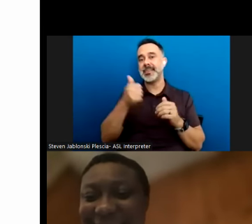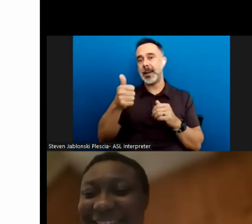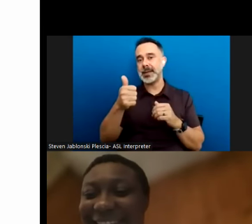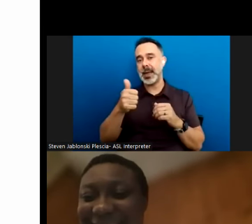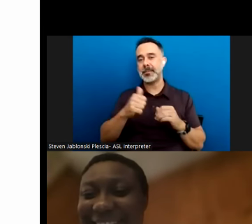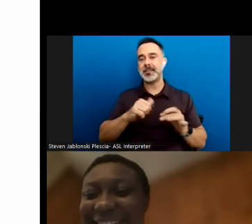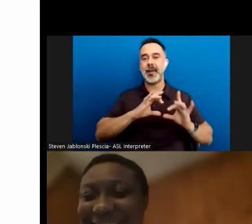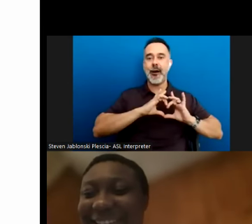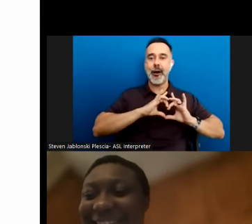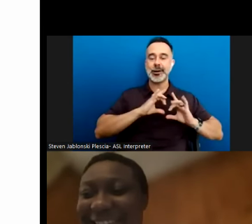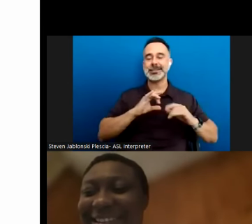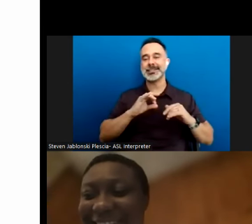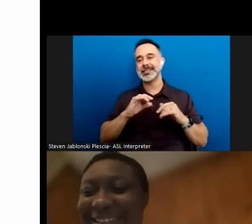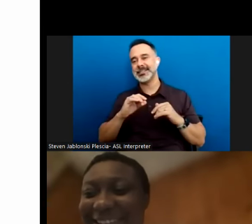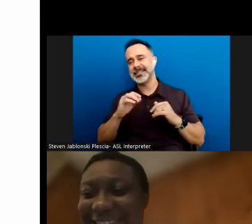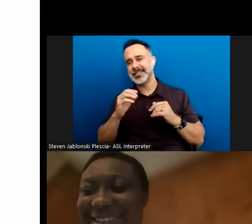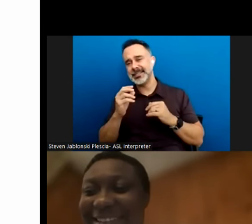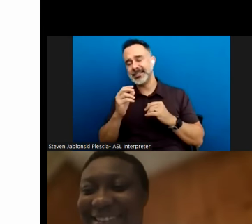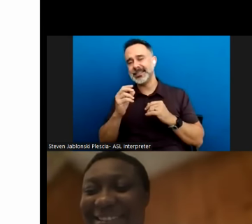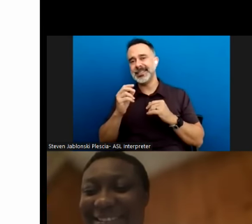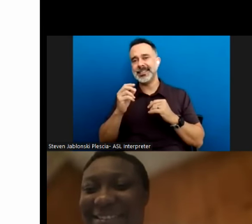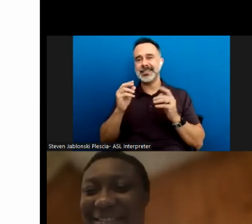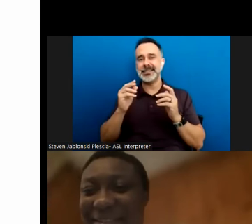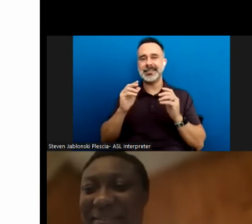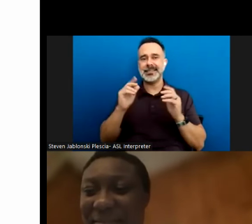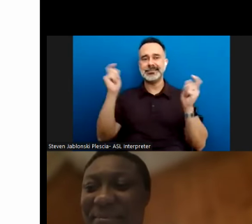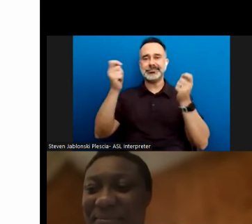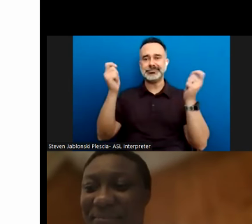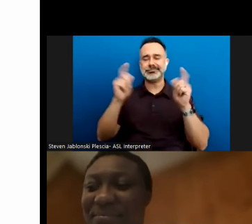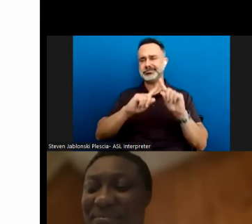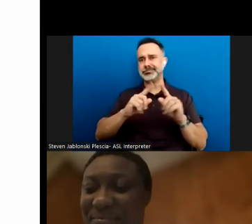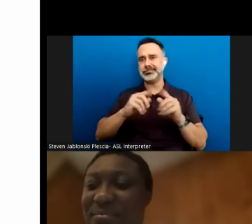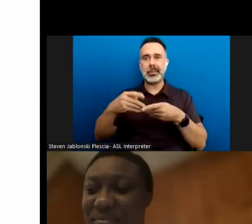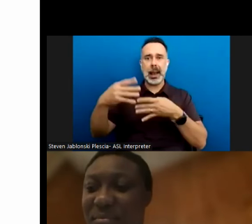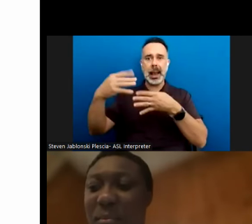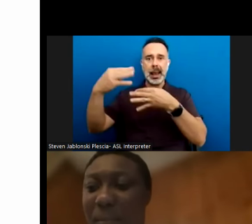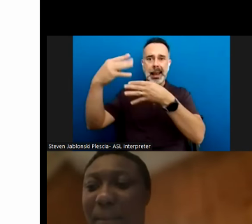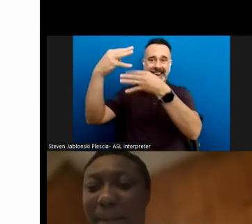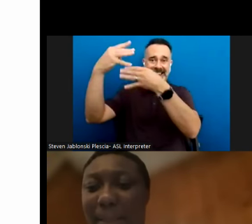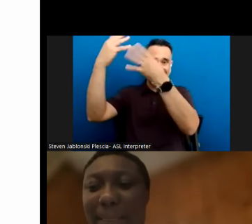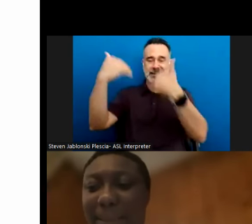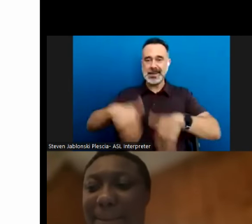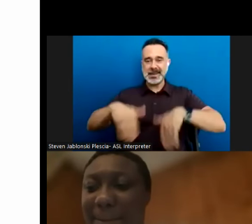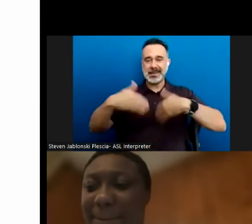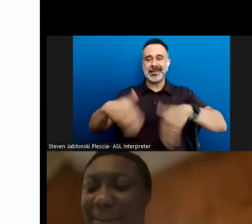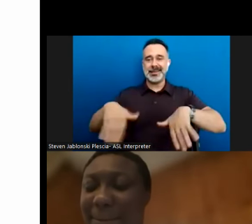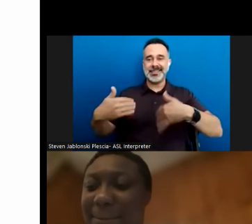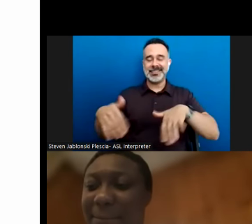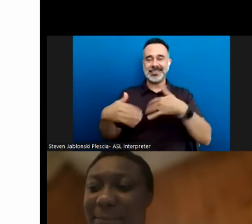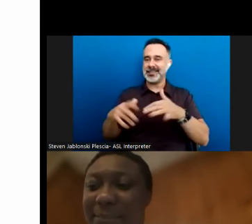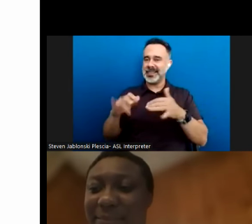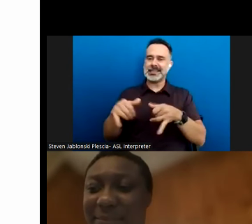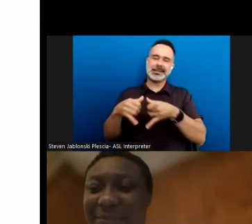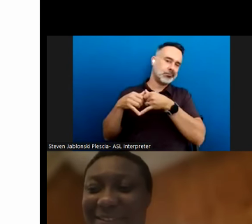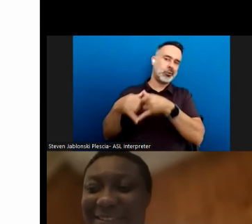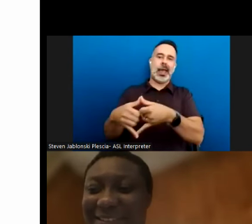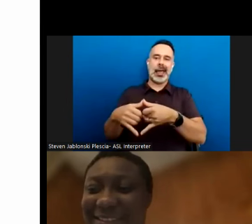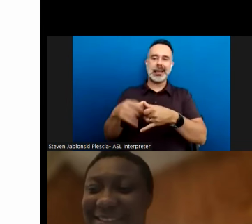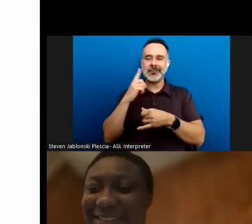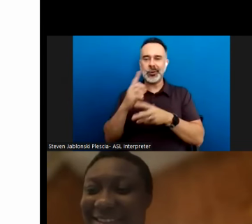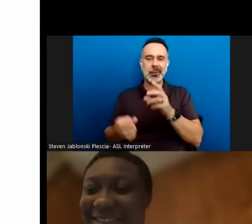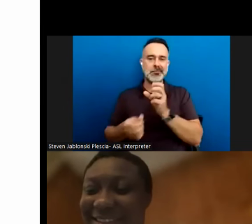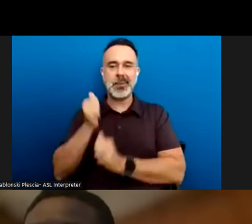hearts and party hats, more than I've seen. So I want to officially award you with the prize for getting the most of